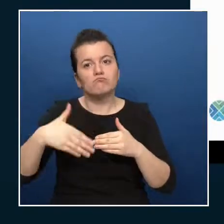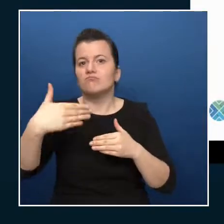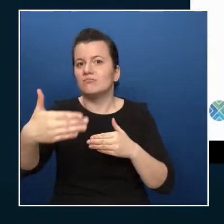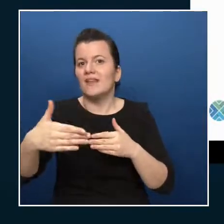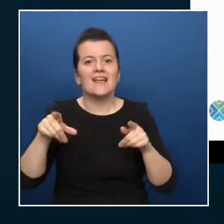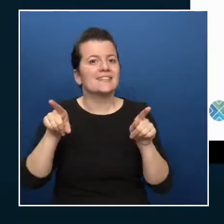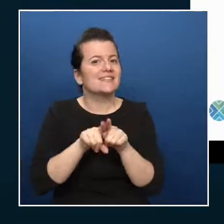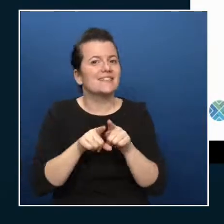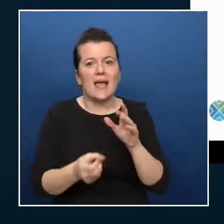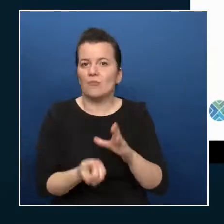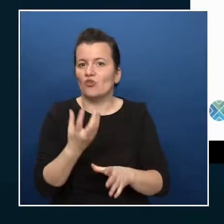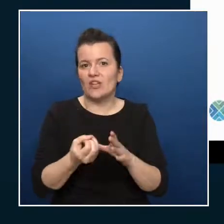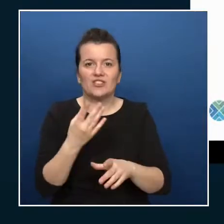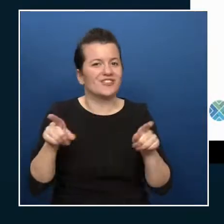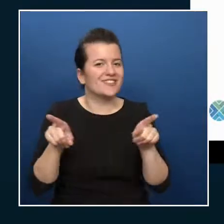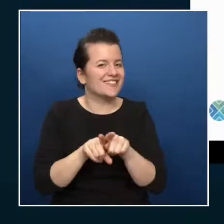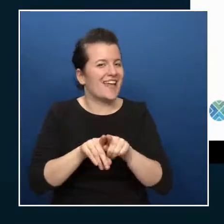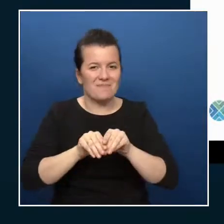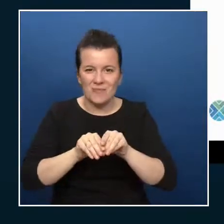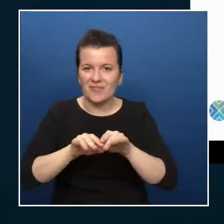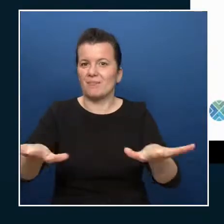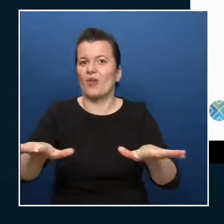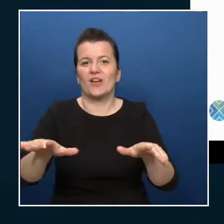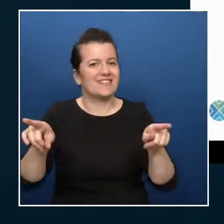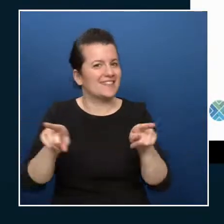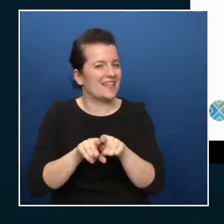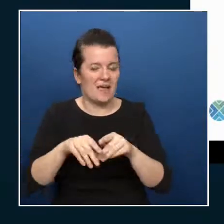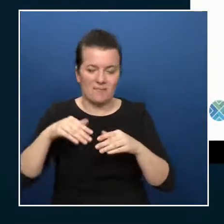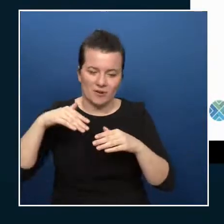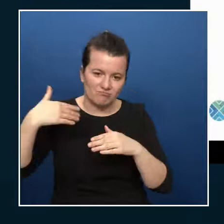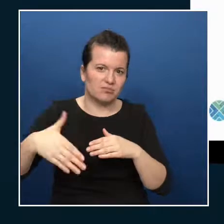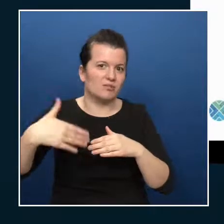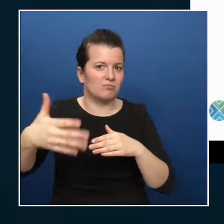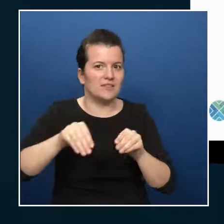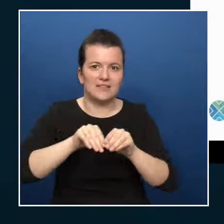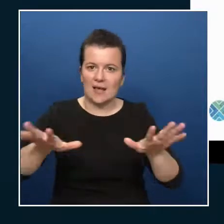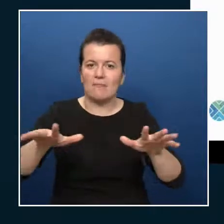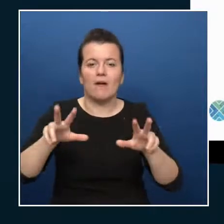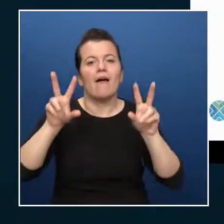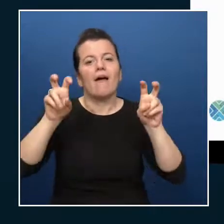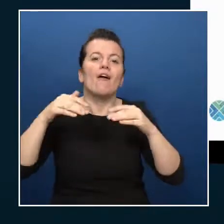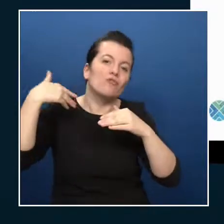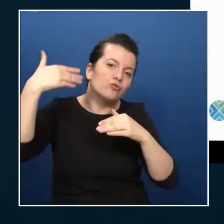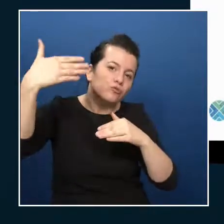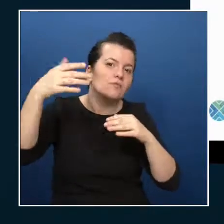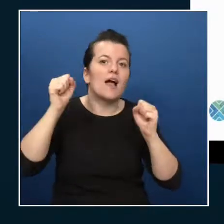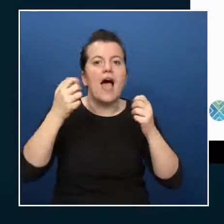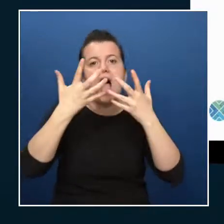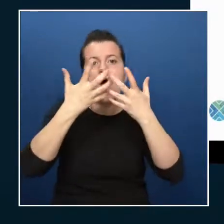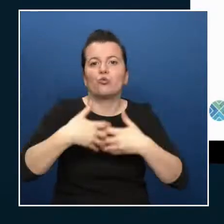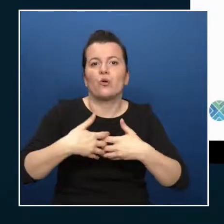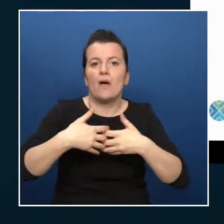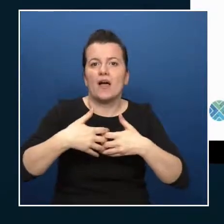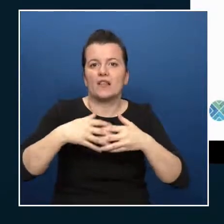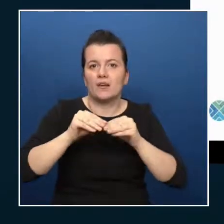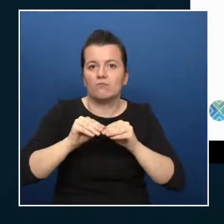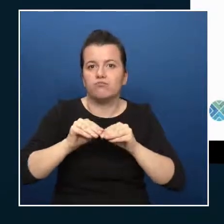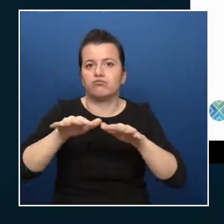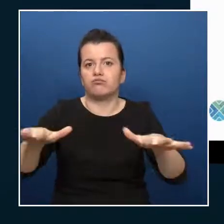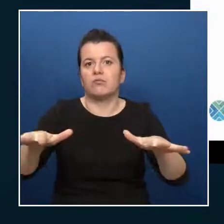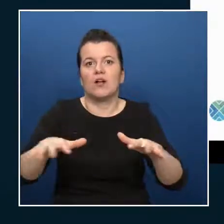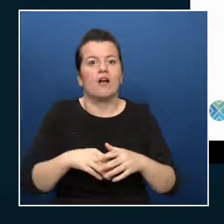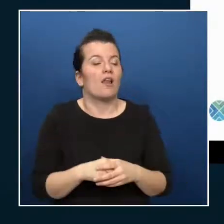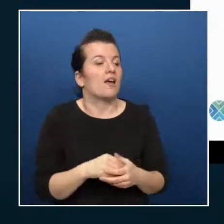resources in the same way. And they allow you to automate your resources deployment by integrating them with your favorite